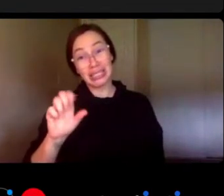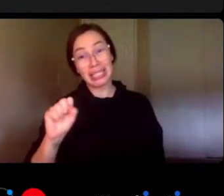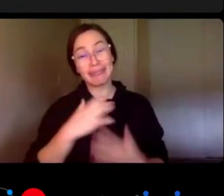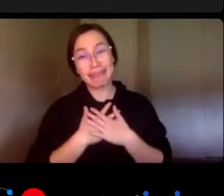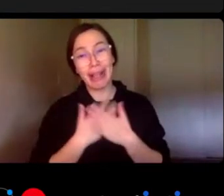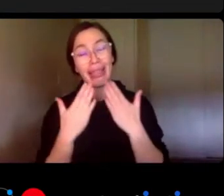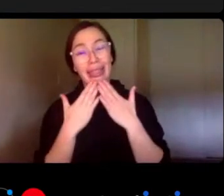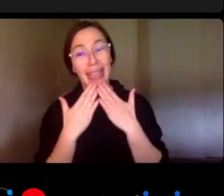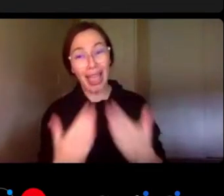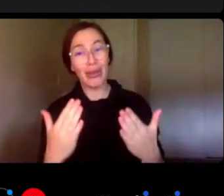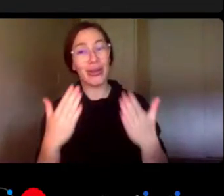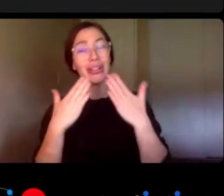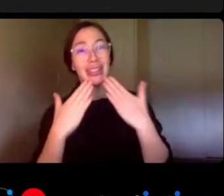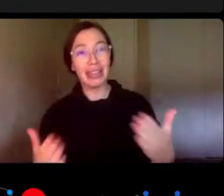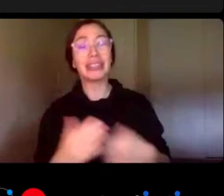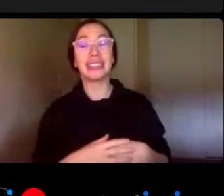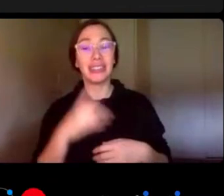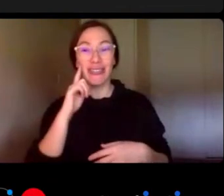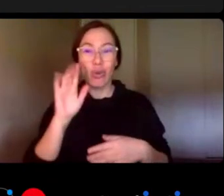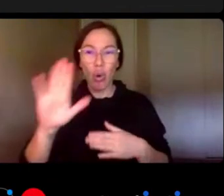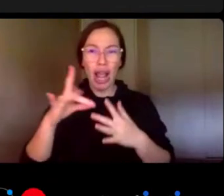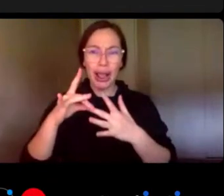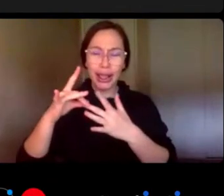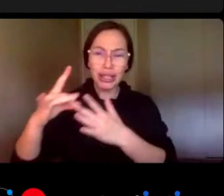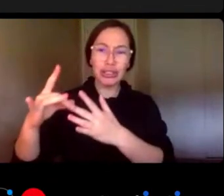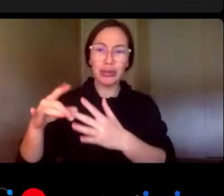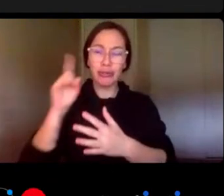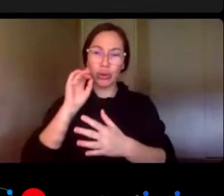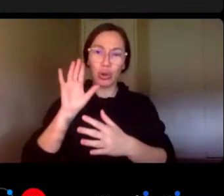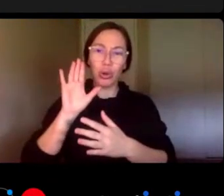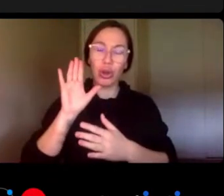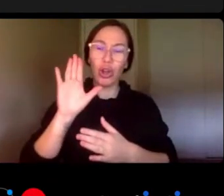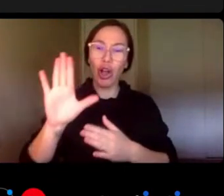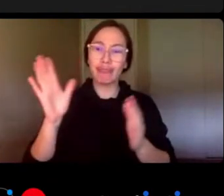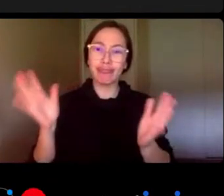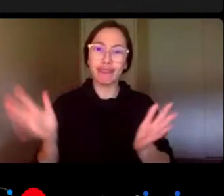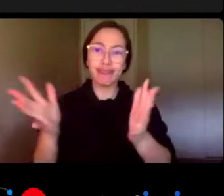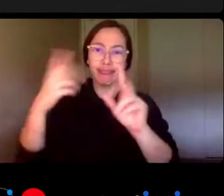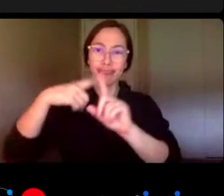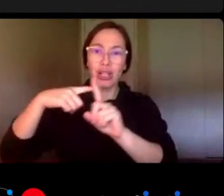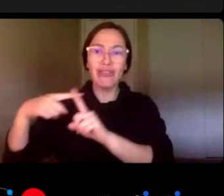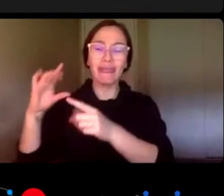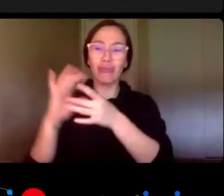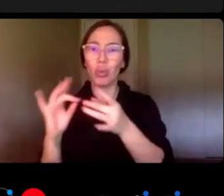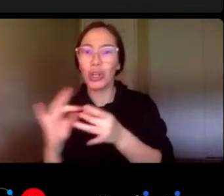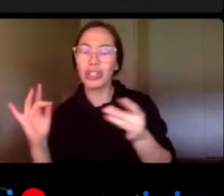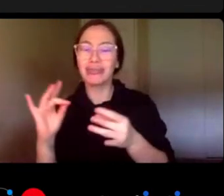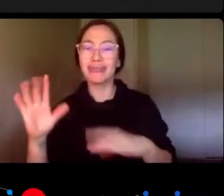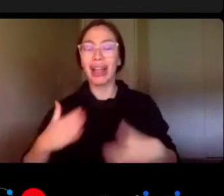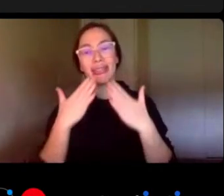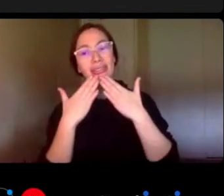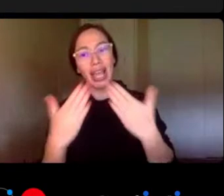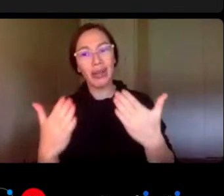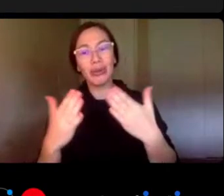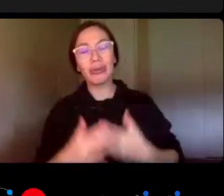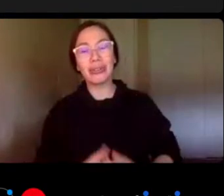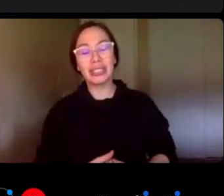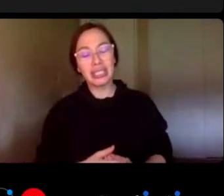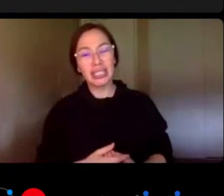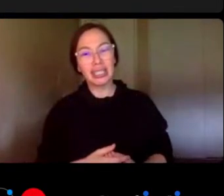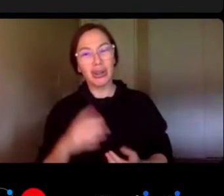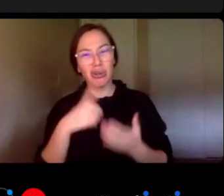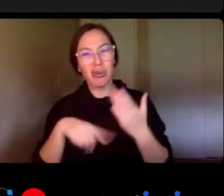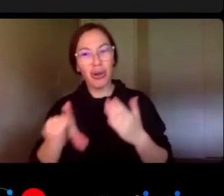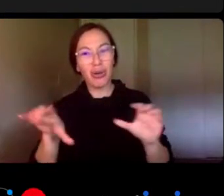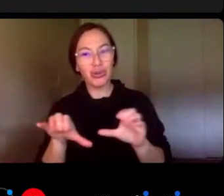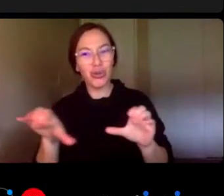Thank you for your leadership. Thank you for the words of encouragement. Thank you for what